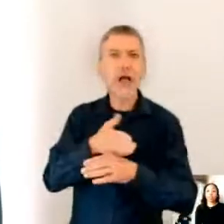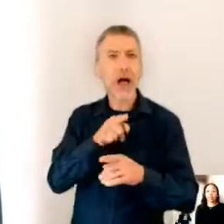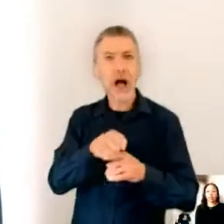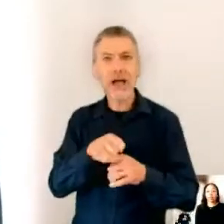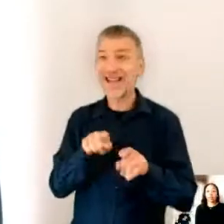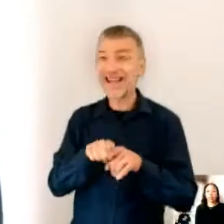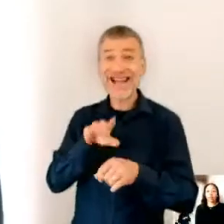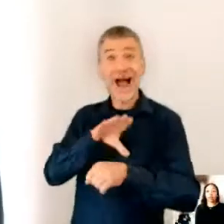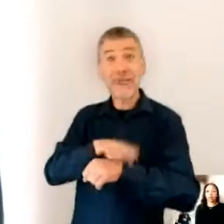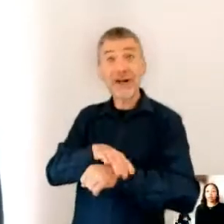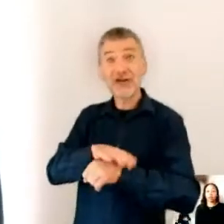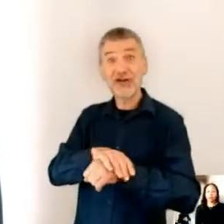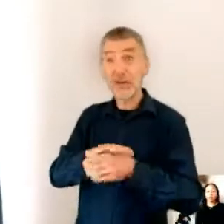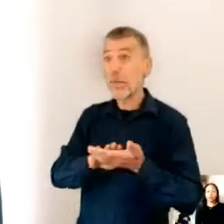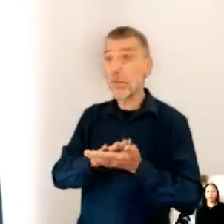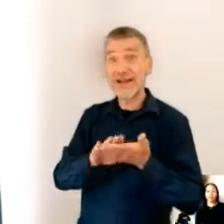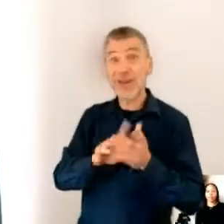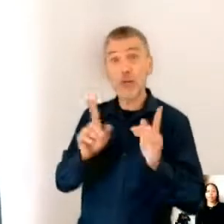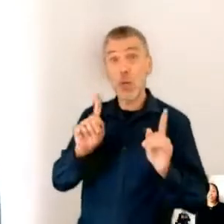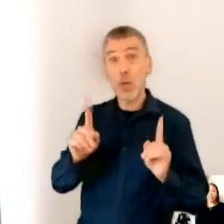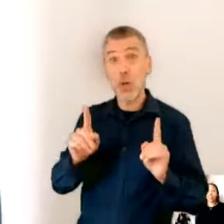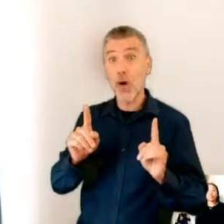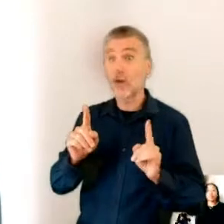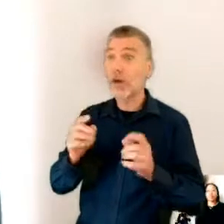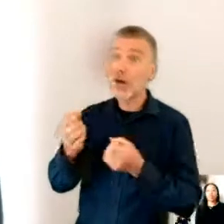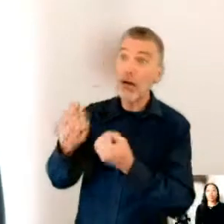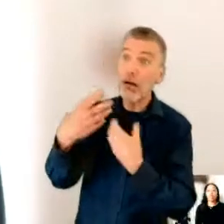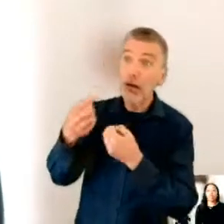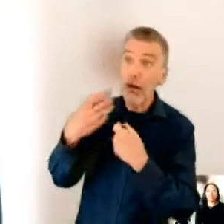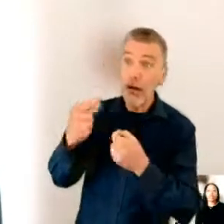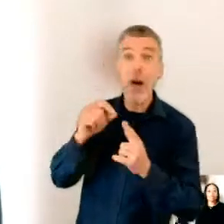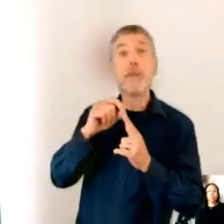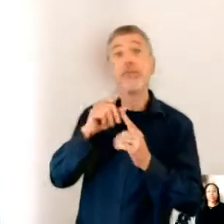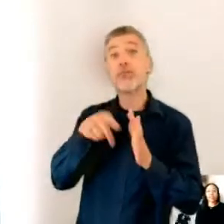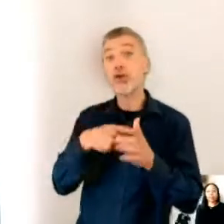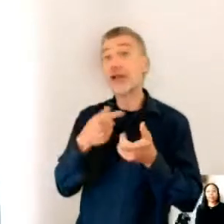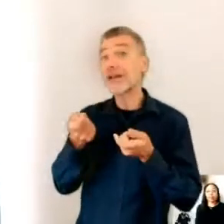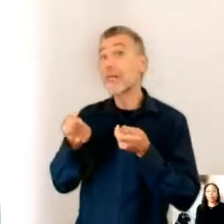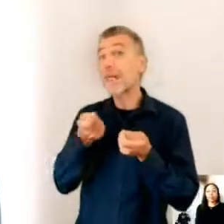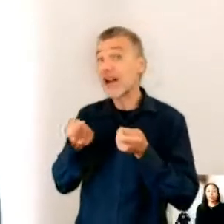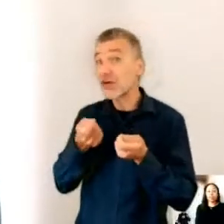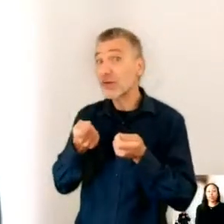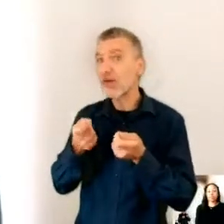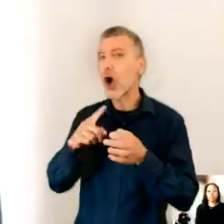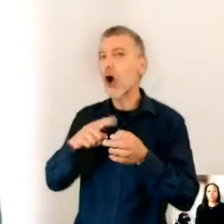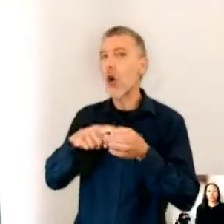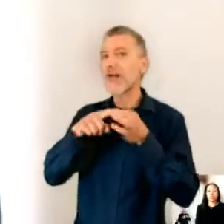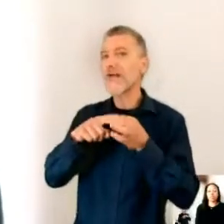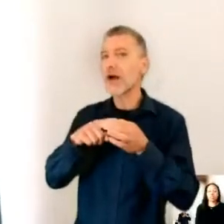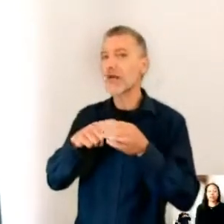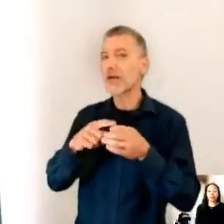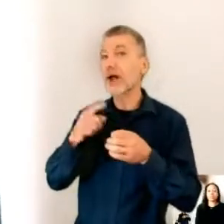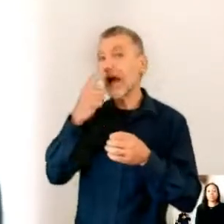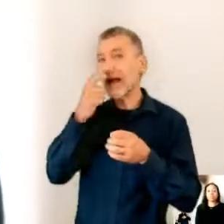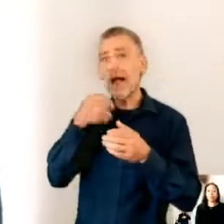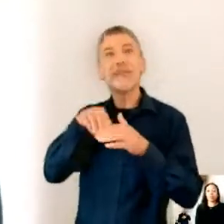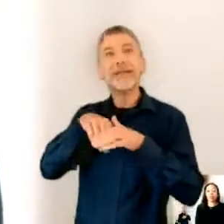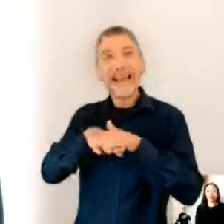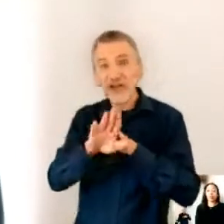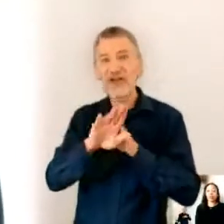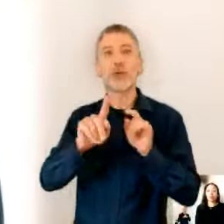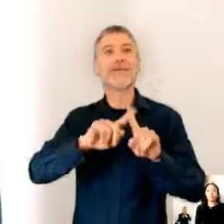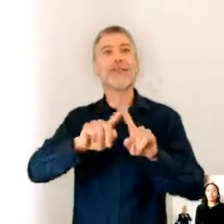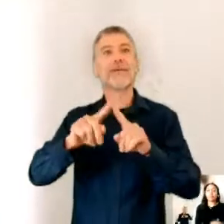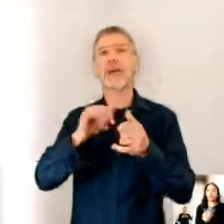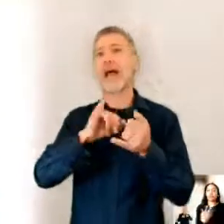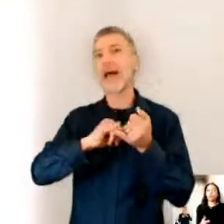getting the project management qualification, I can go into different STEM organisations and companies as well. So